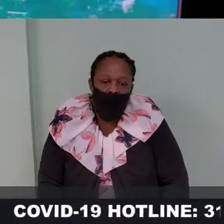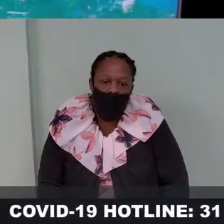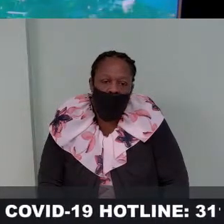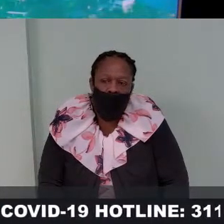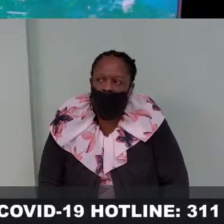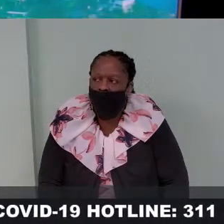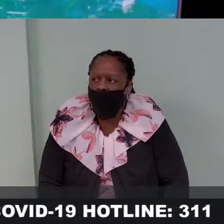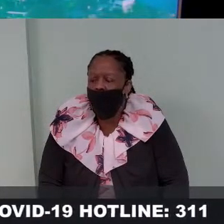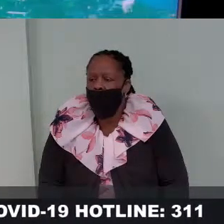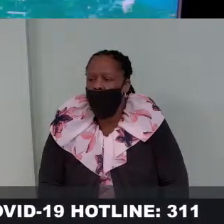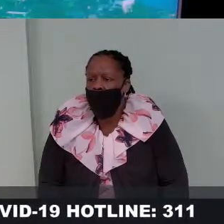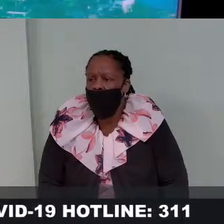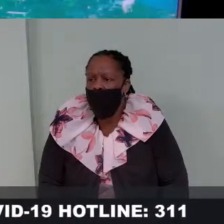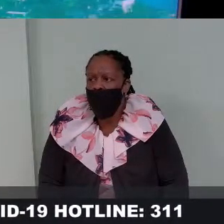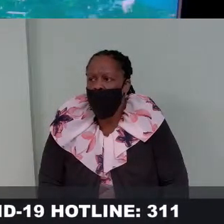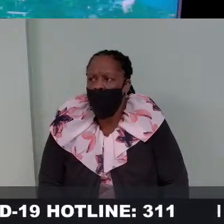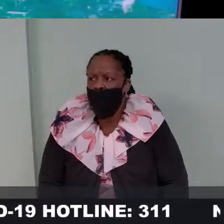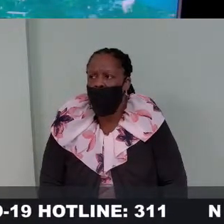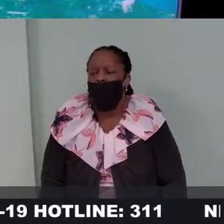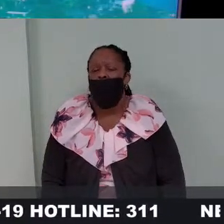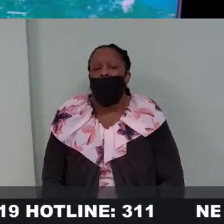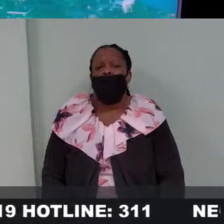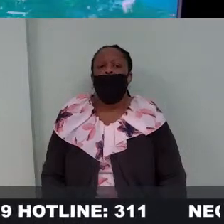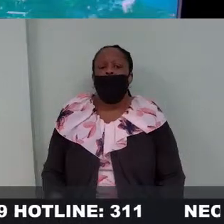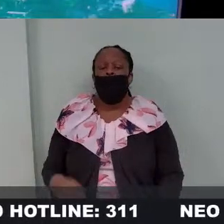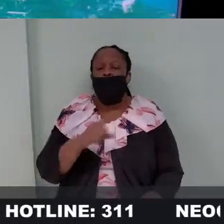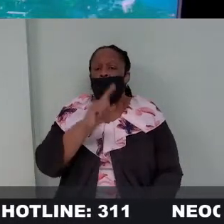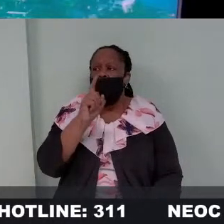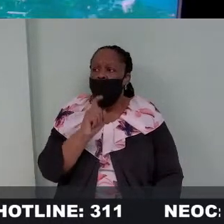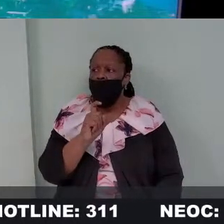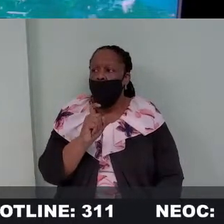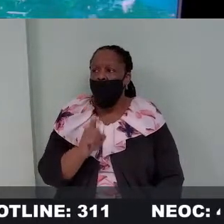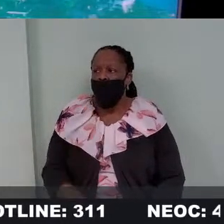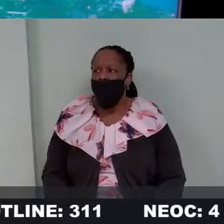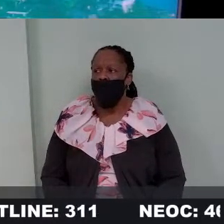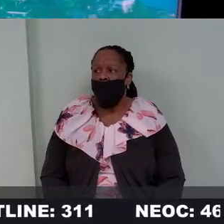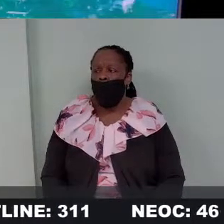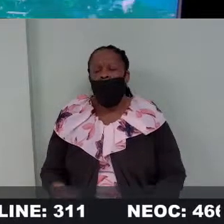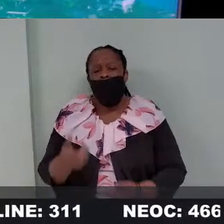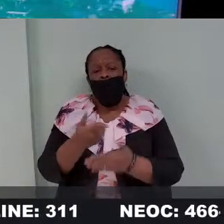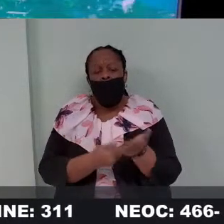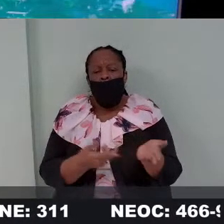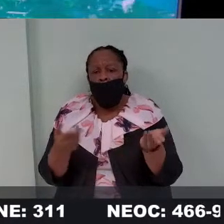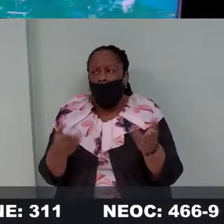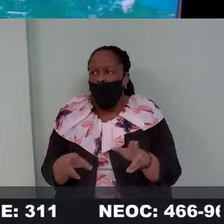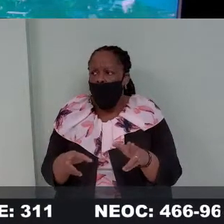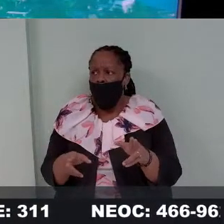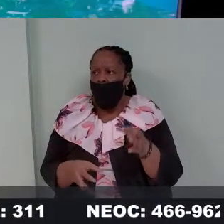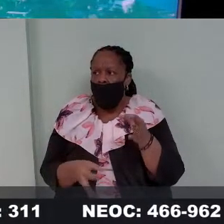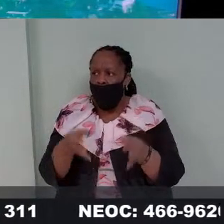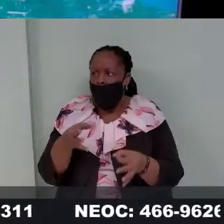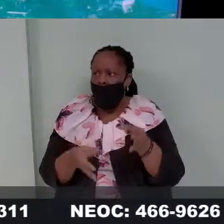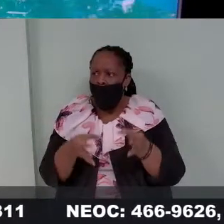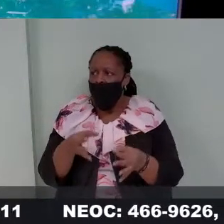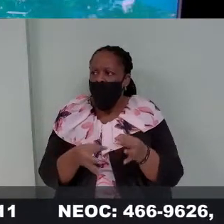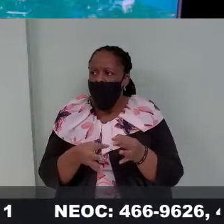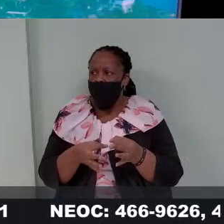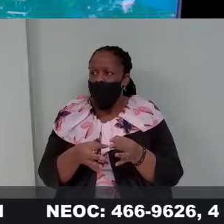This is our final question for the day. What happens if an arriving passenger does not have